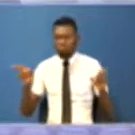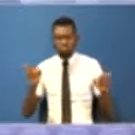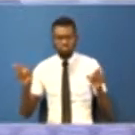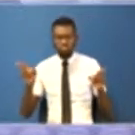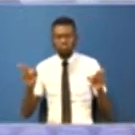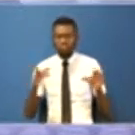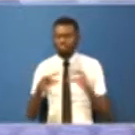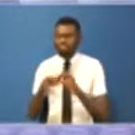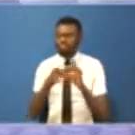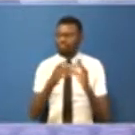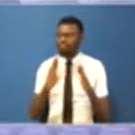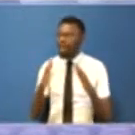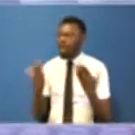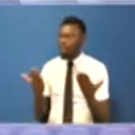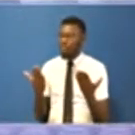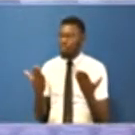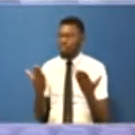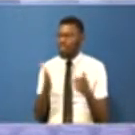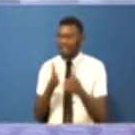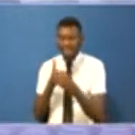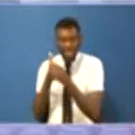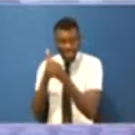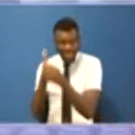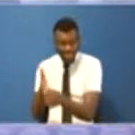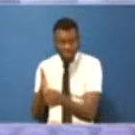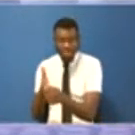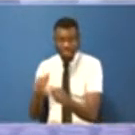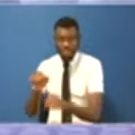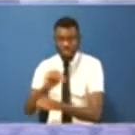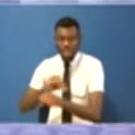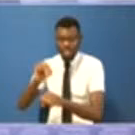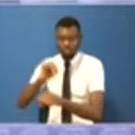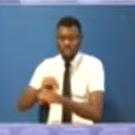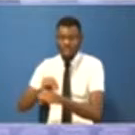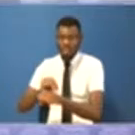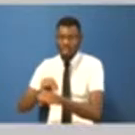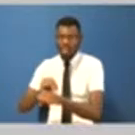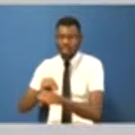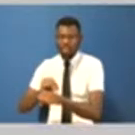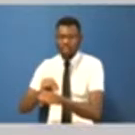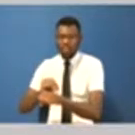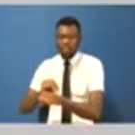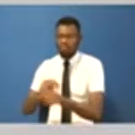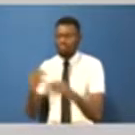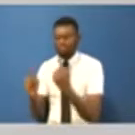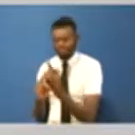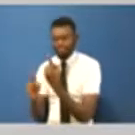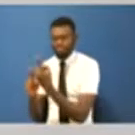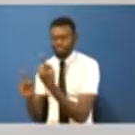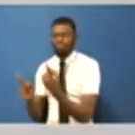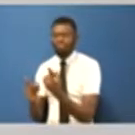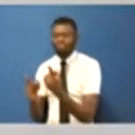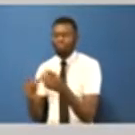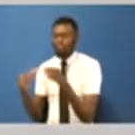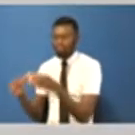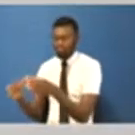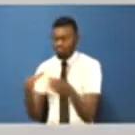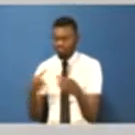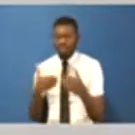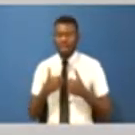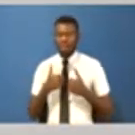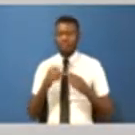well a leadership of a nation even though it has different bodies is still